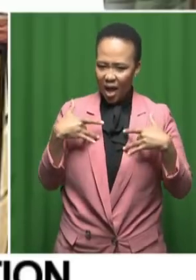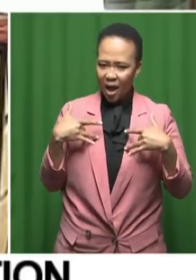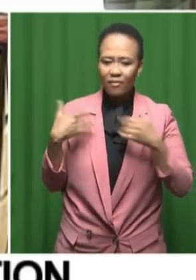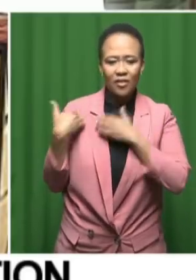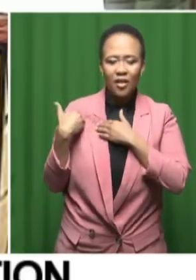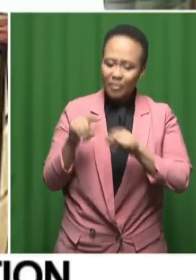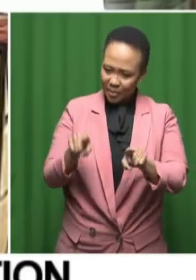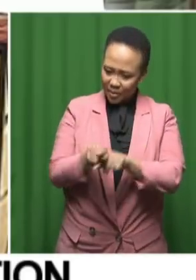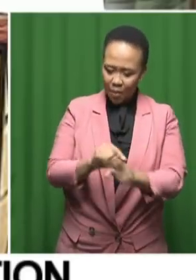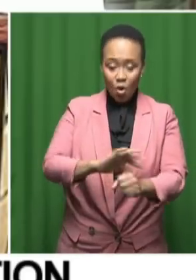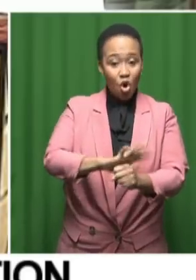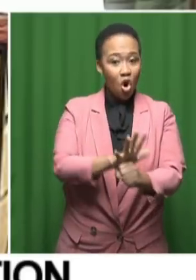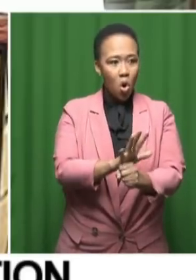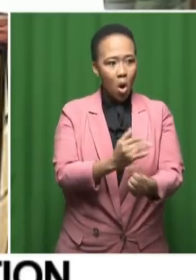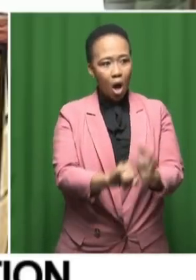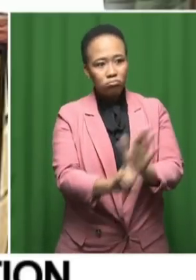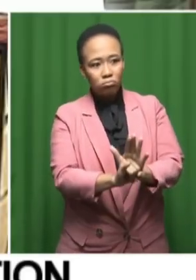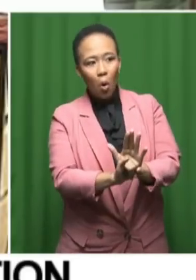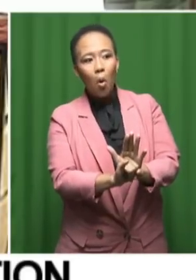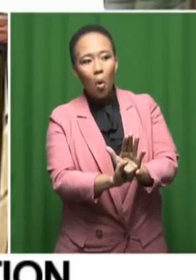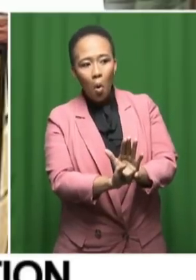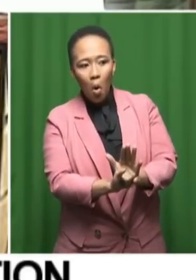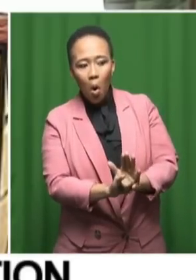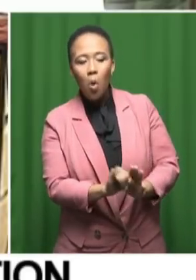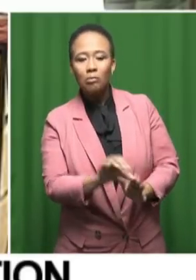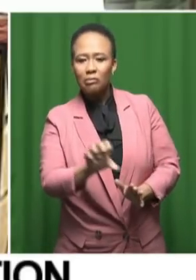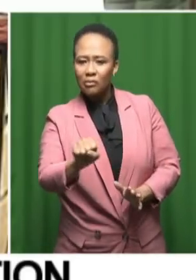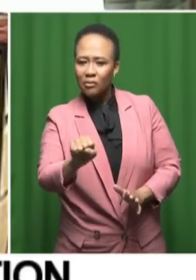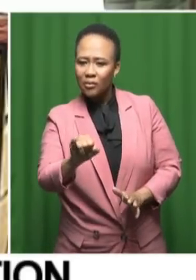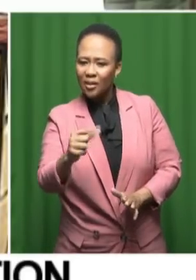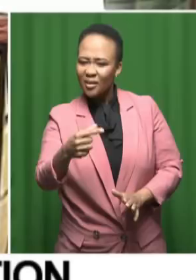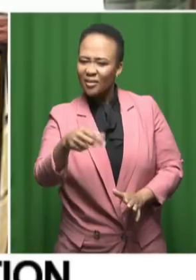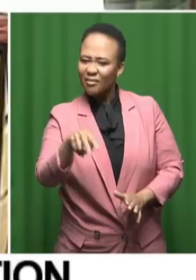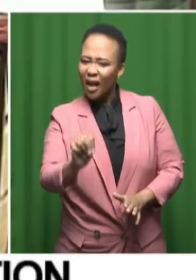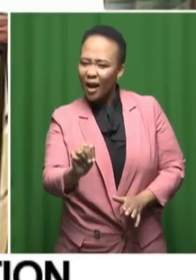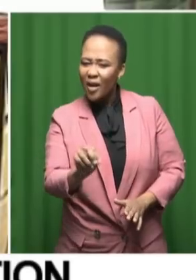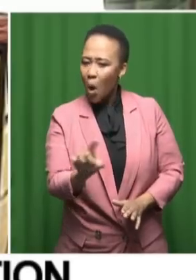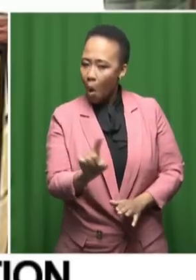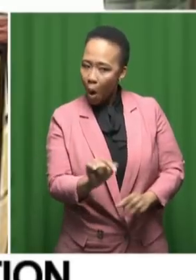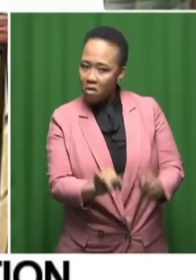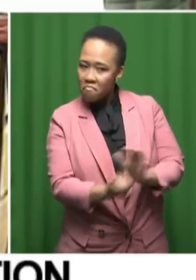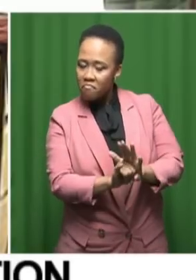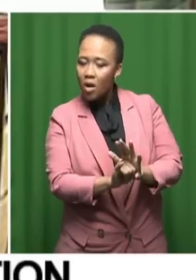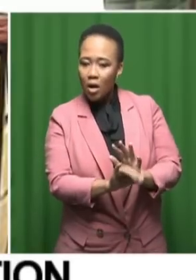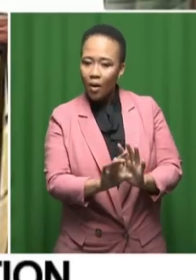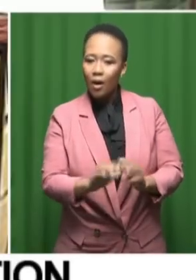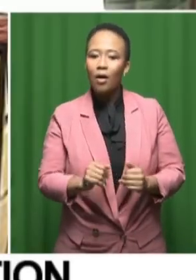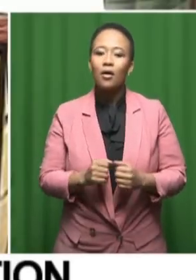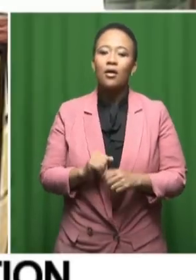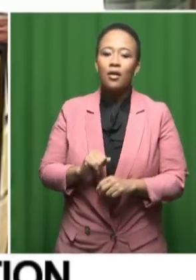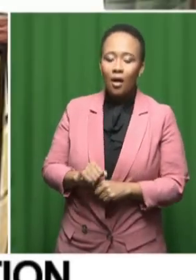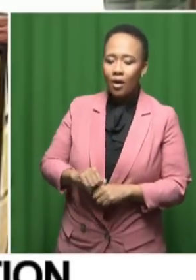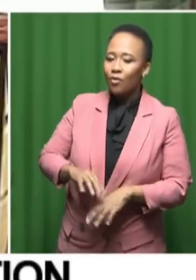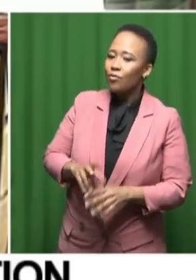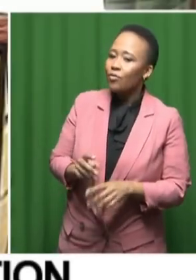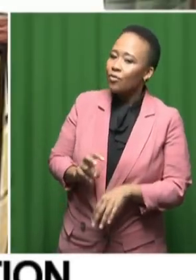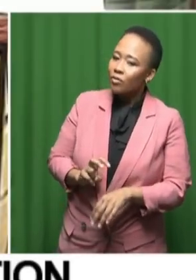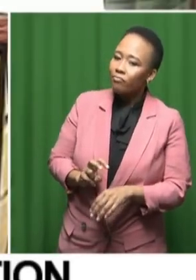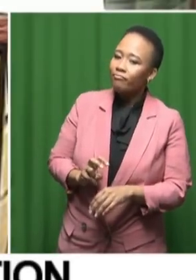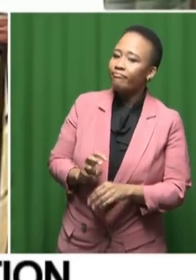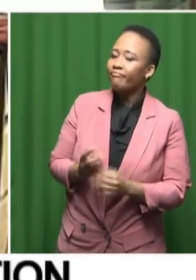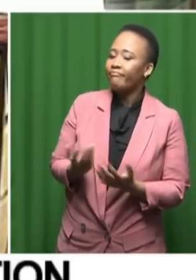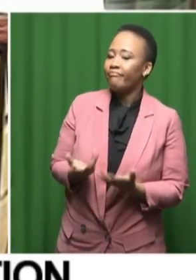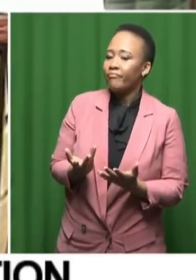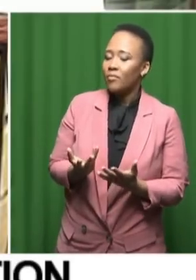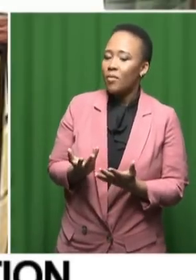science. A scientific world built a vaccination program, like it dealt with smallpox in the past, like